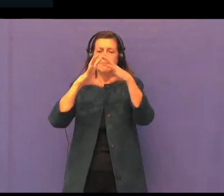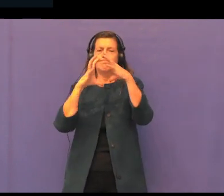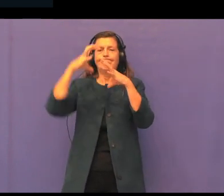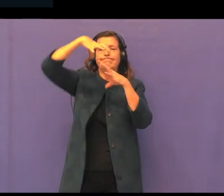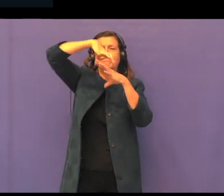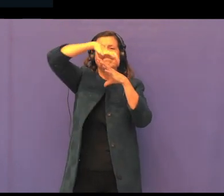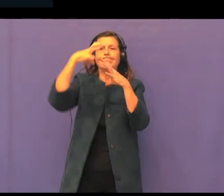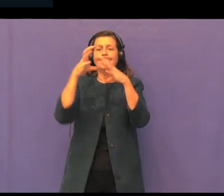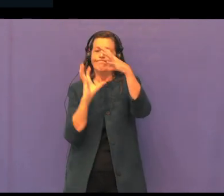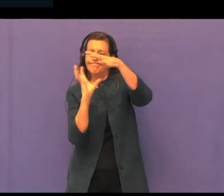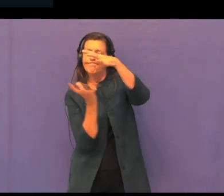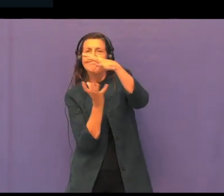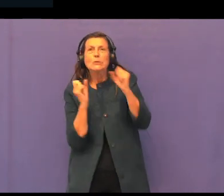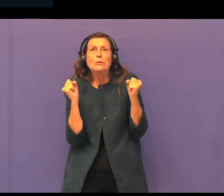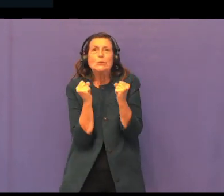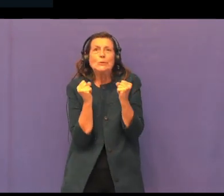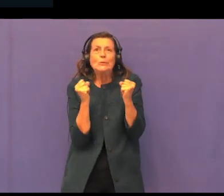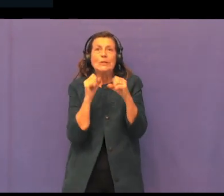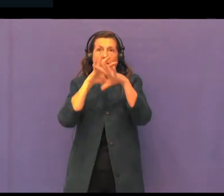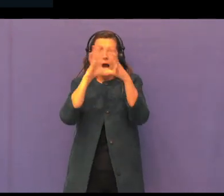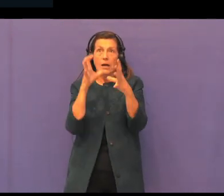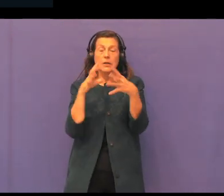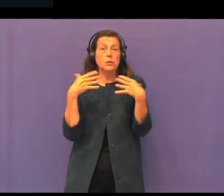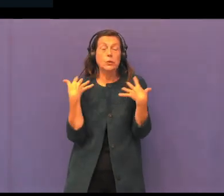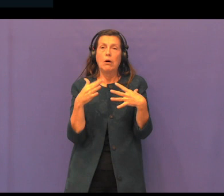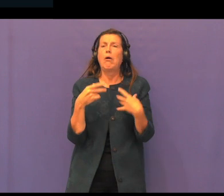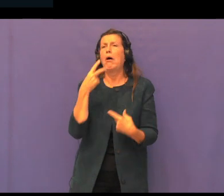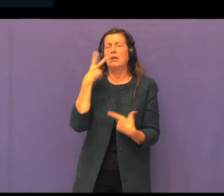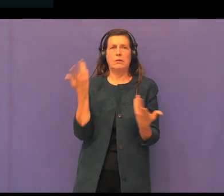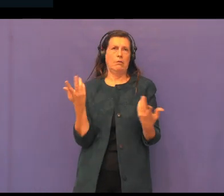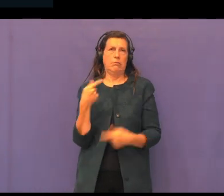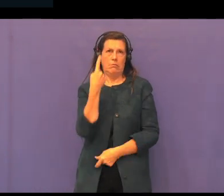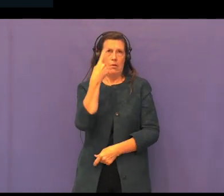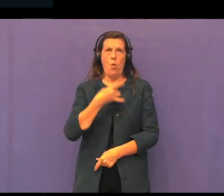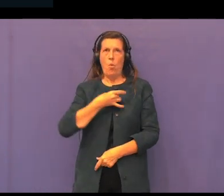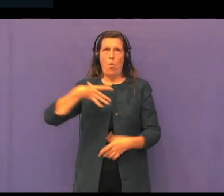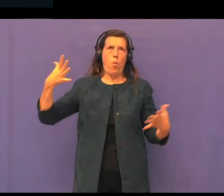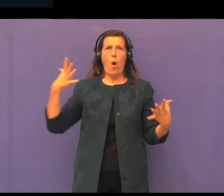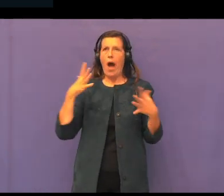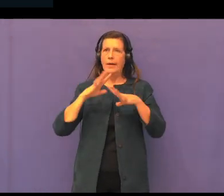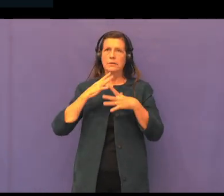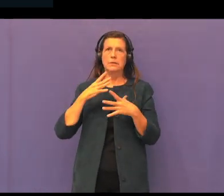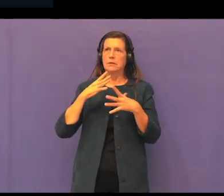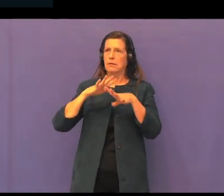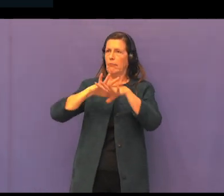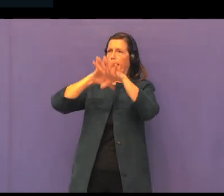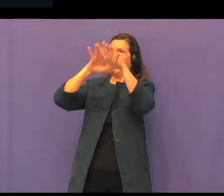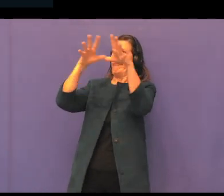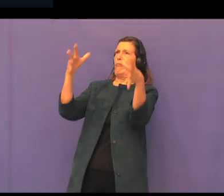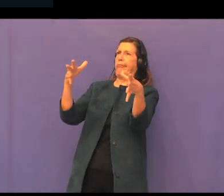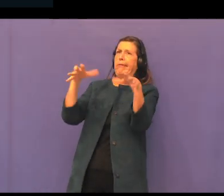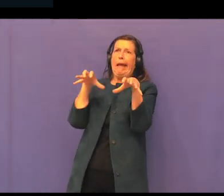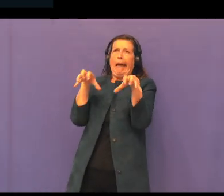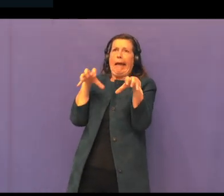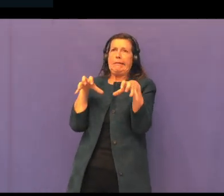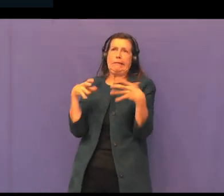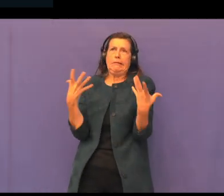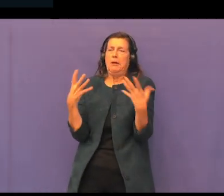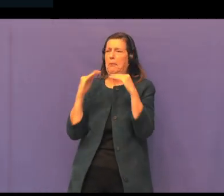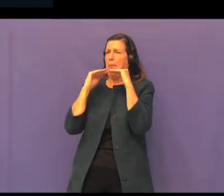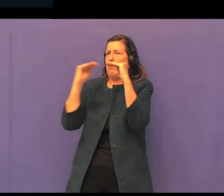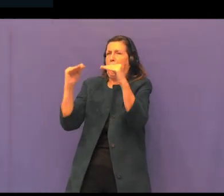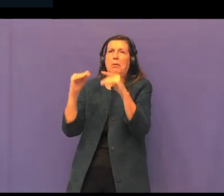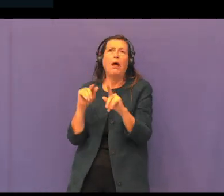blank space, a kind of a white Siberia. And what Lopez does in his language is he describes